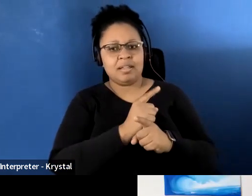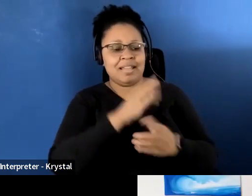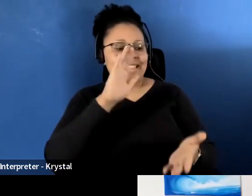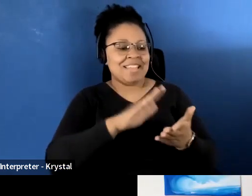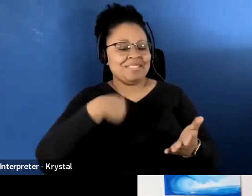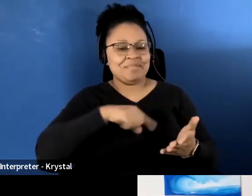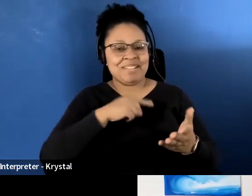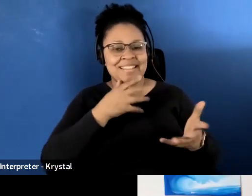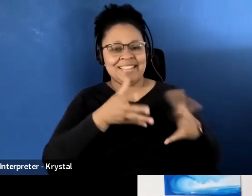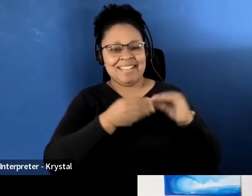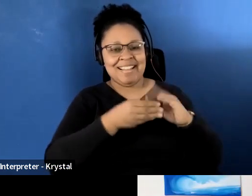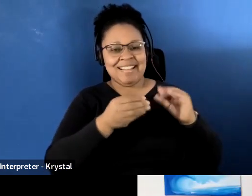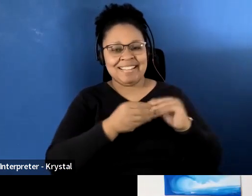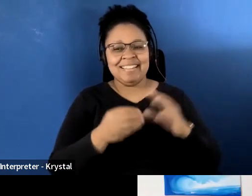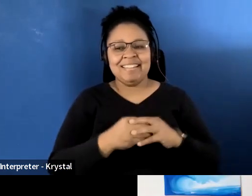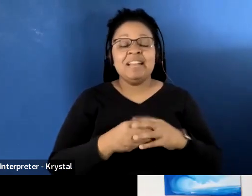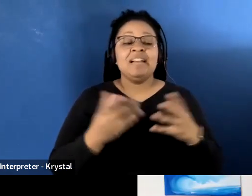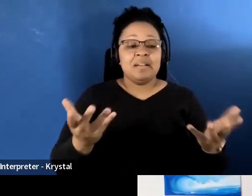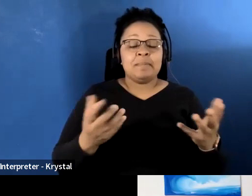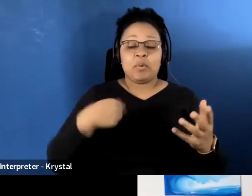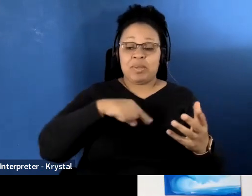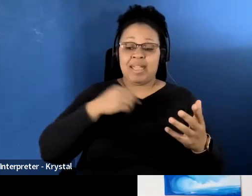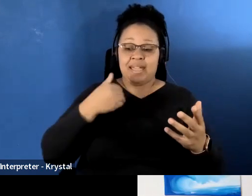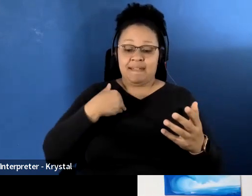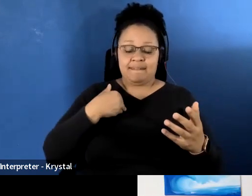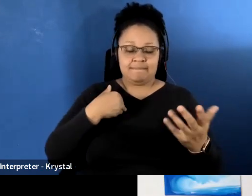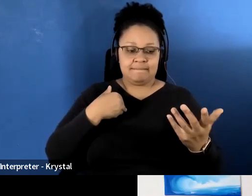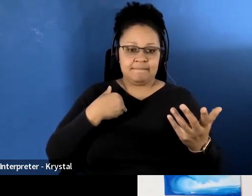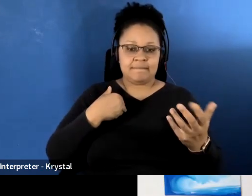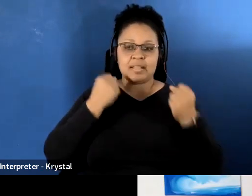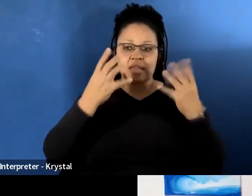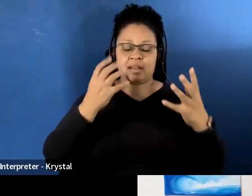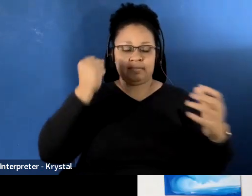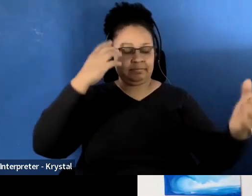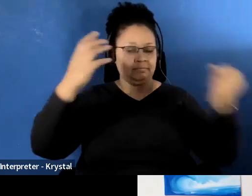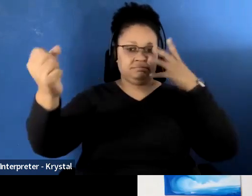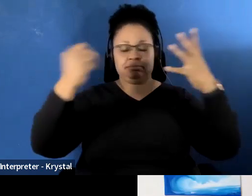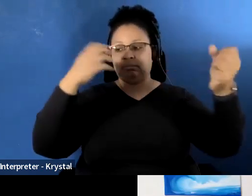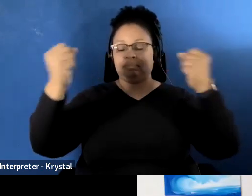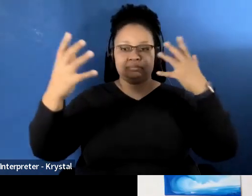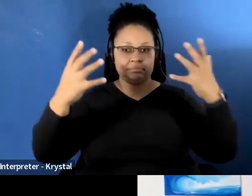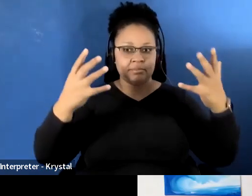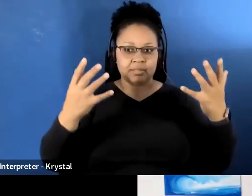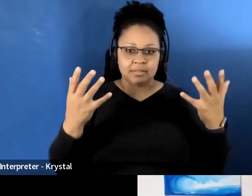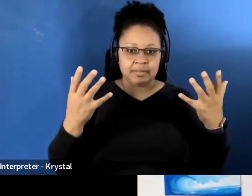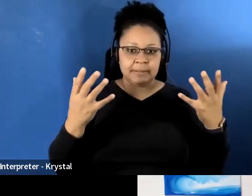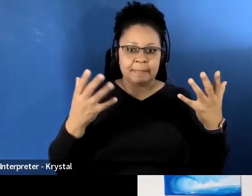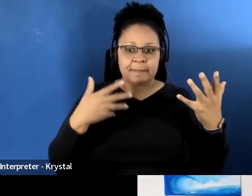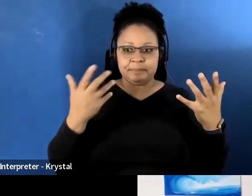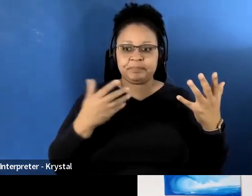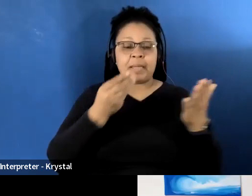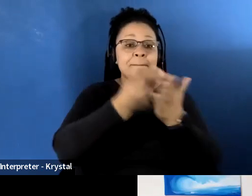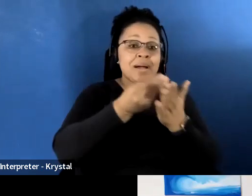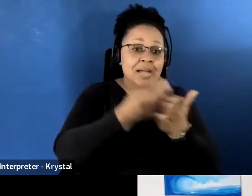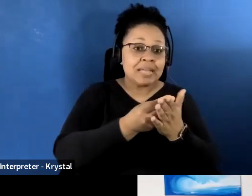talk. But we do have a bunch of things coming at us from all sides, you know, money